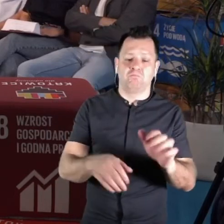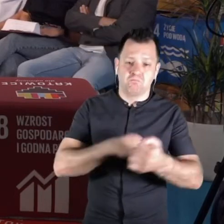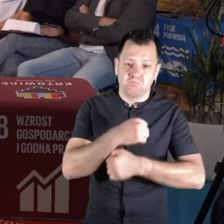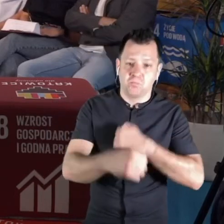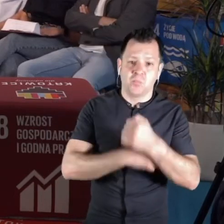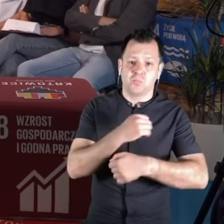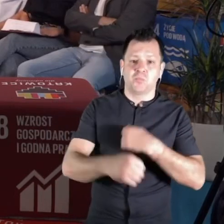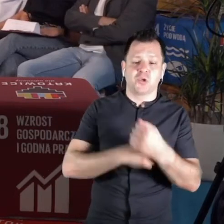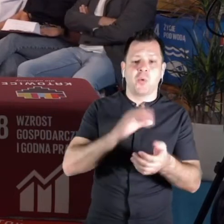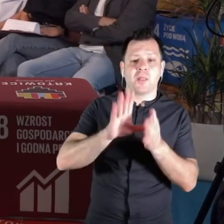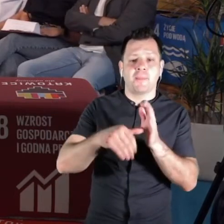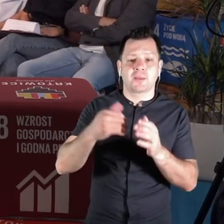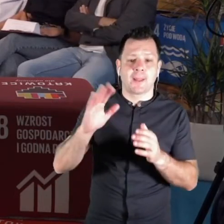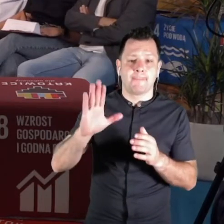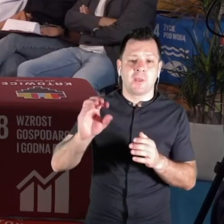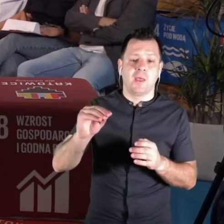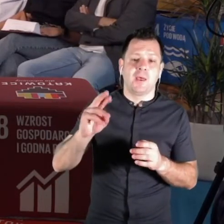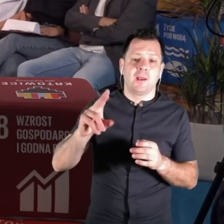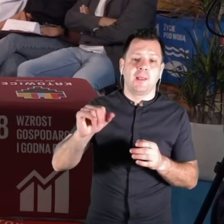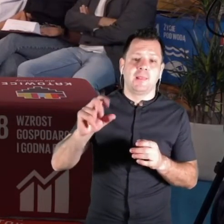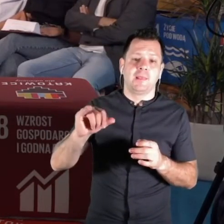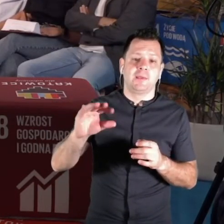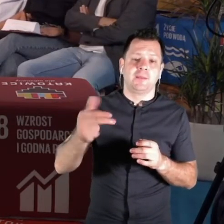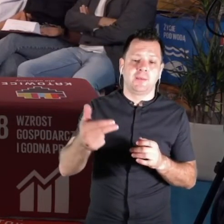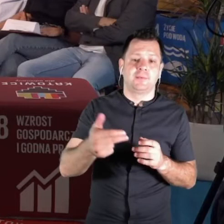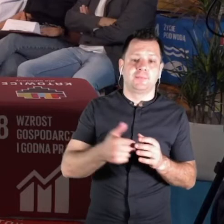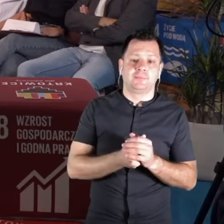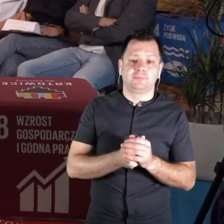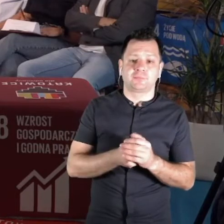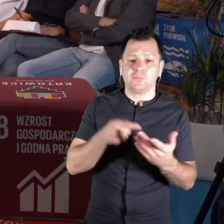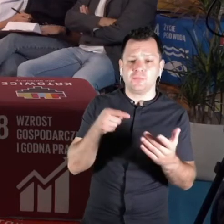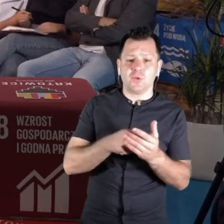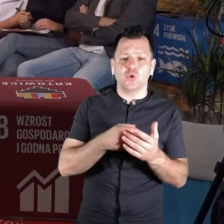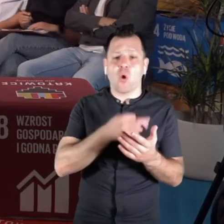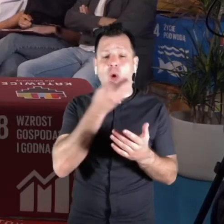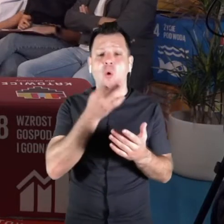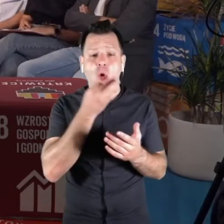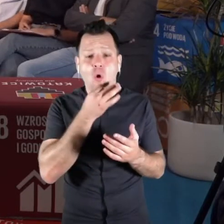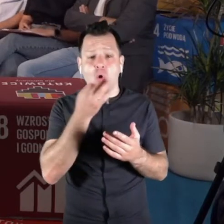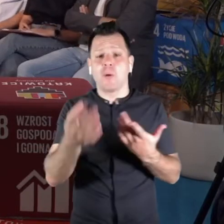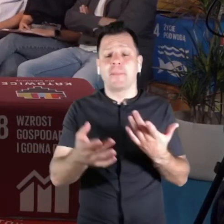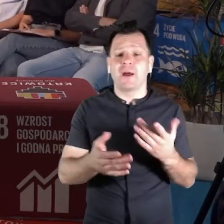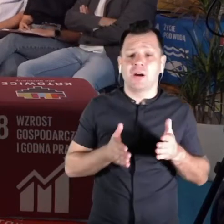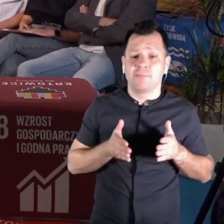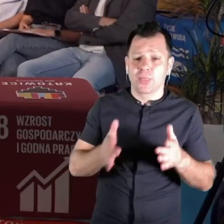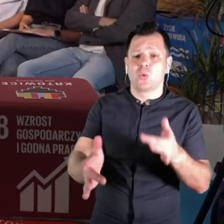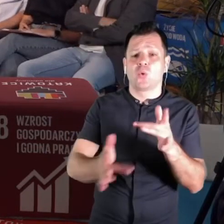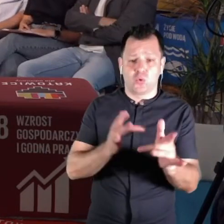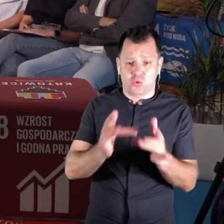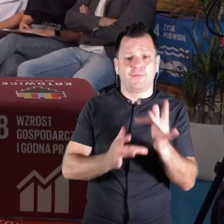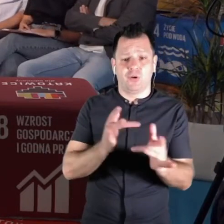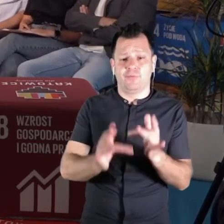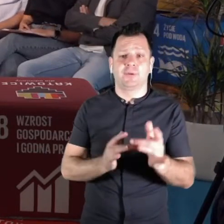that the people are better informed. So as you can see, in this case, they are